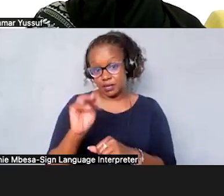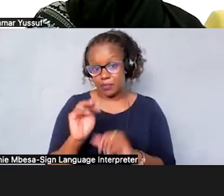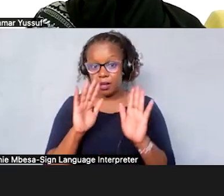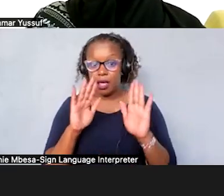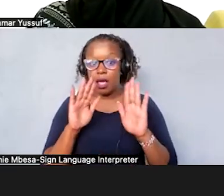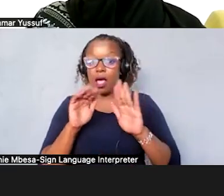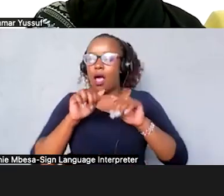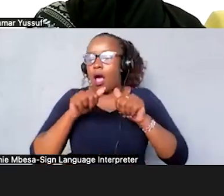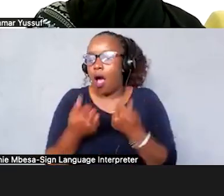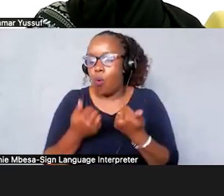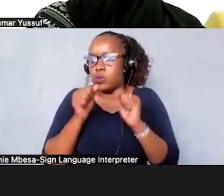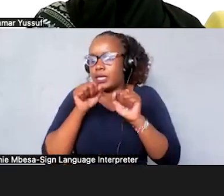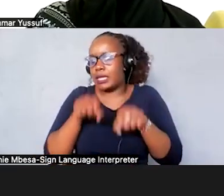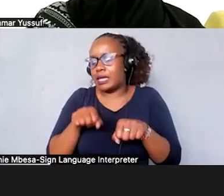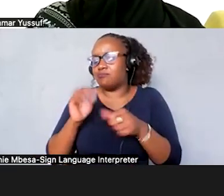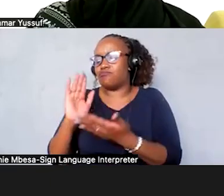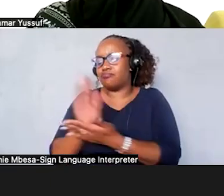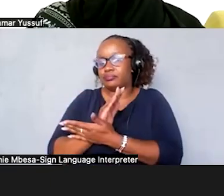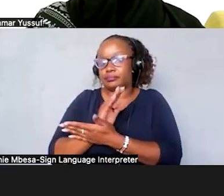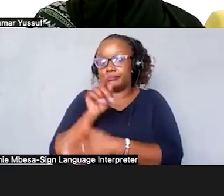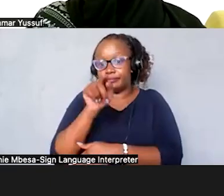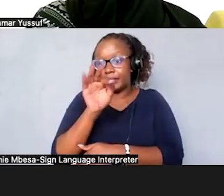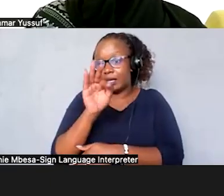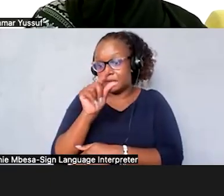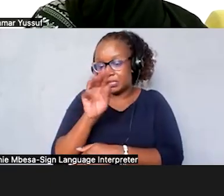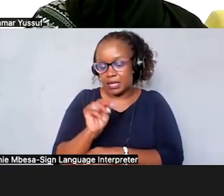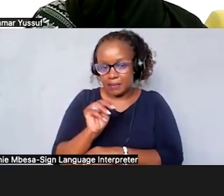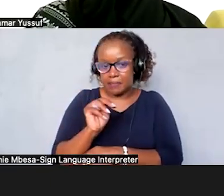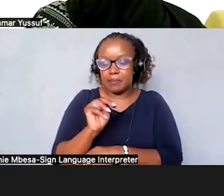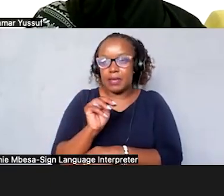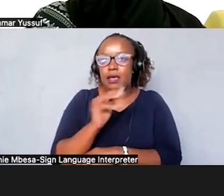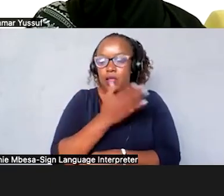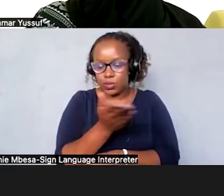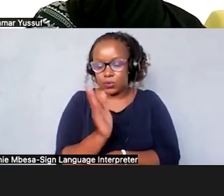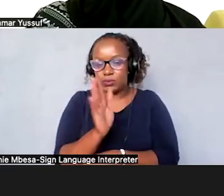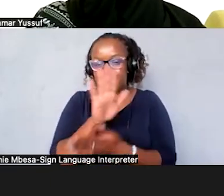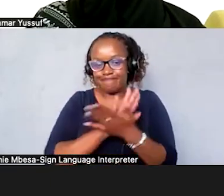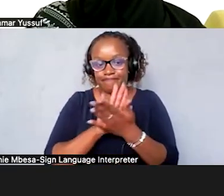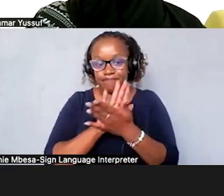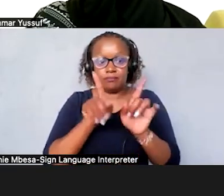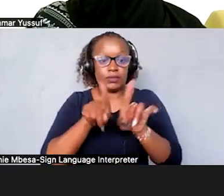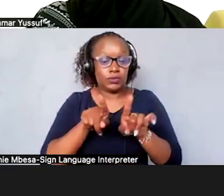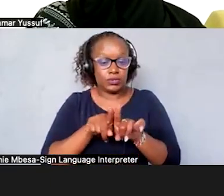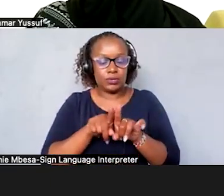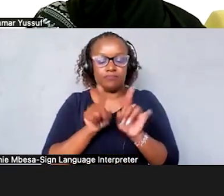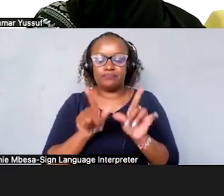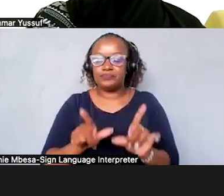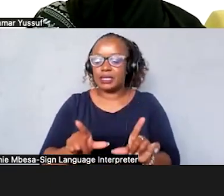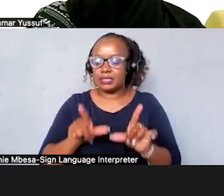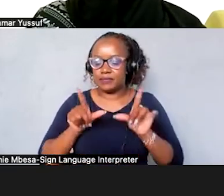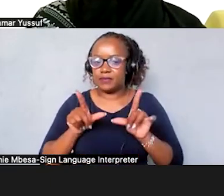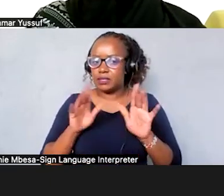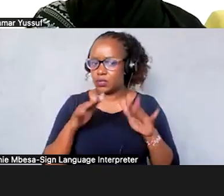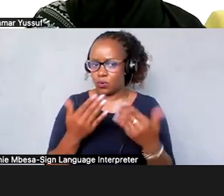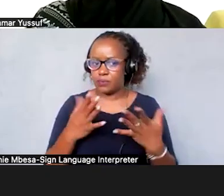or end the FGMC in our areas. And also survivors, they took part of